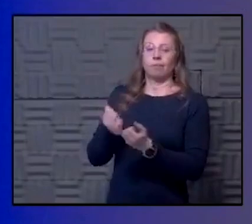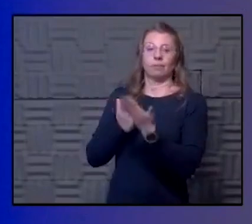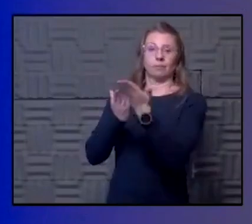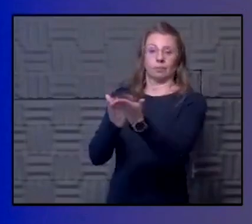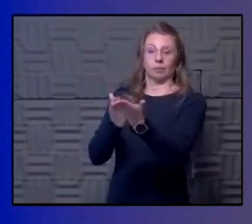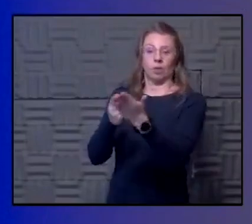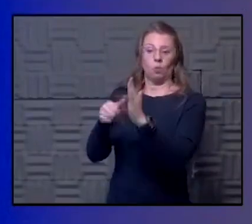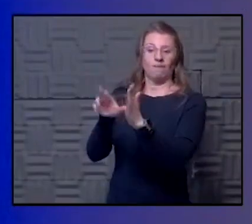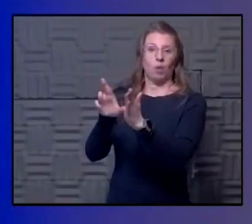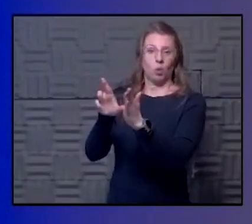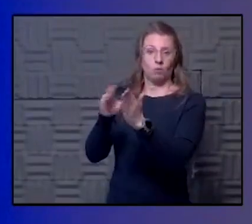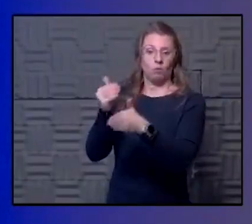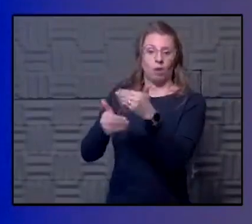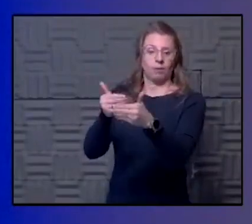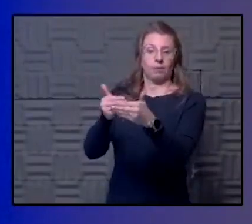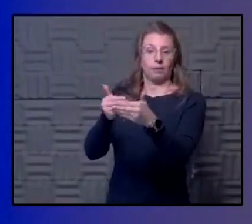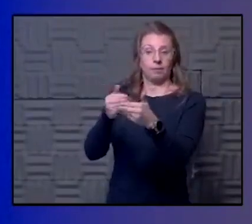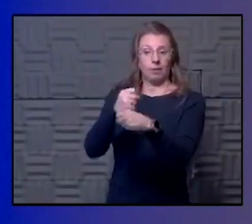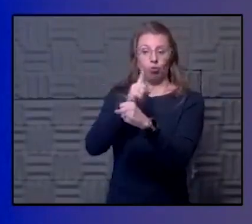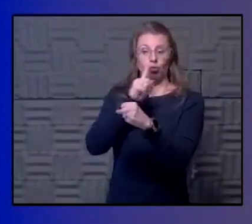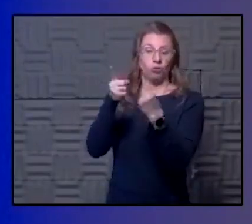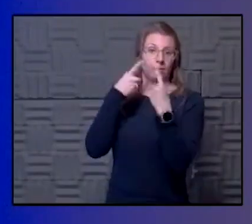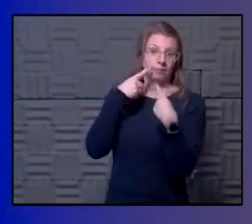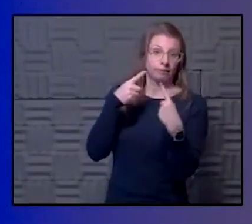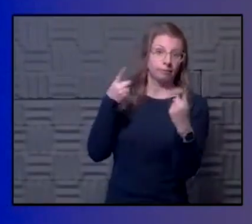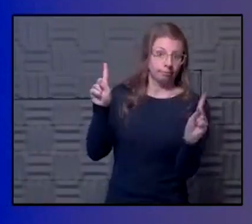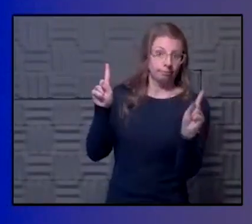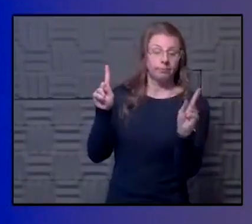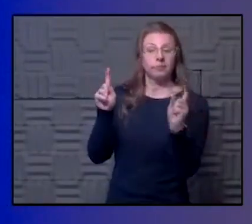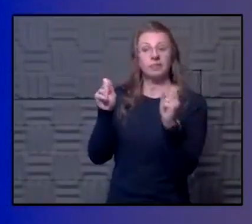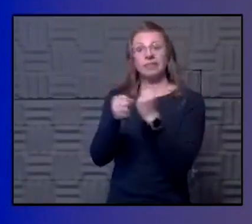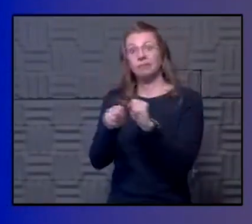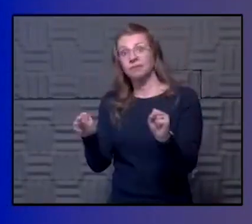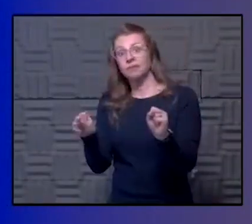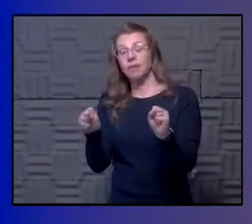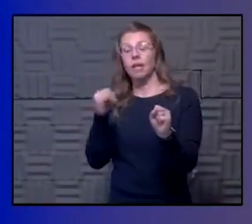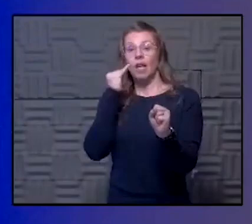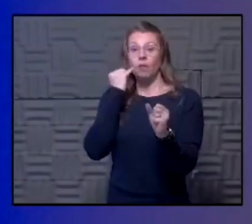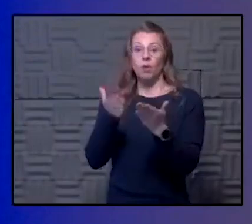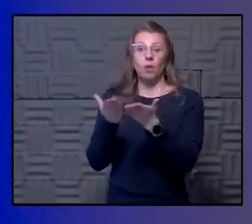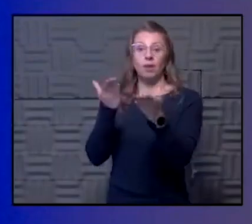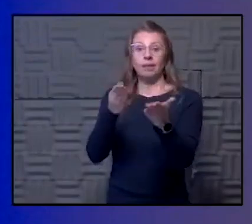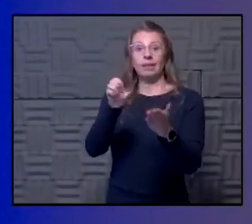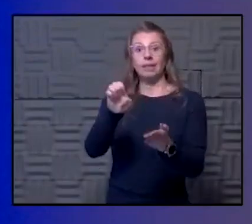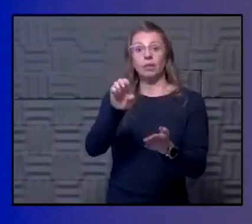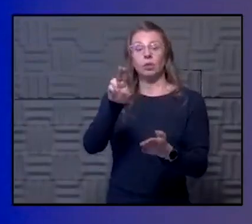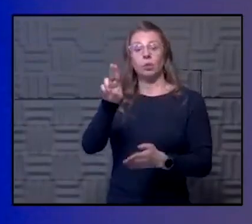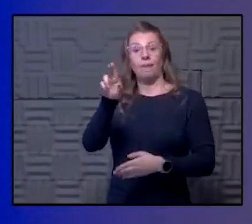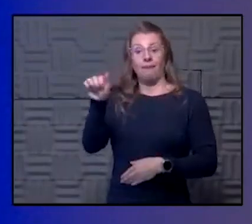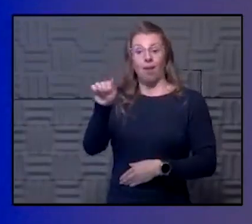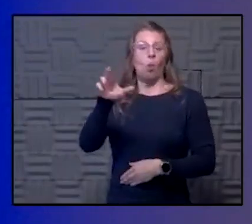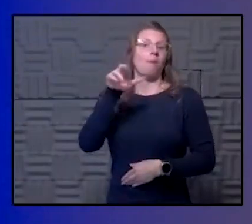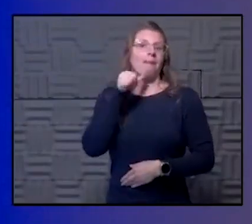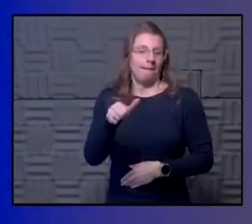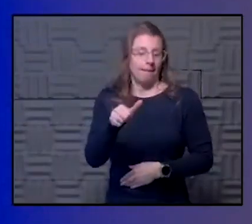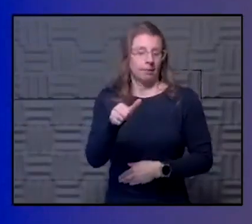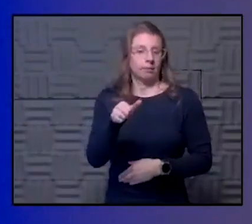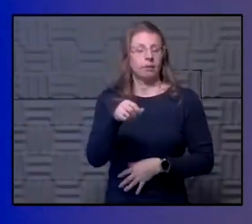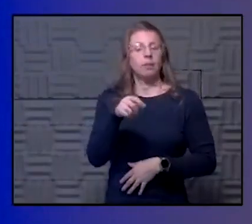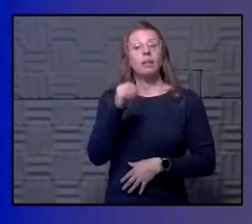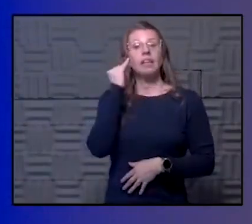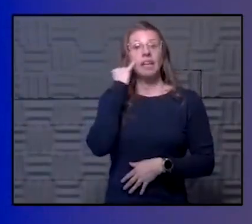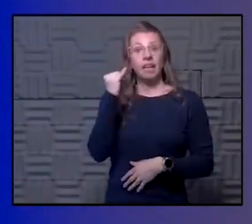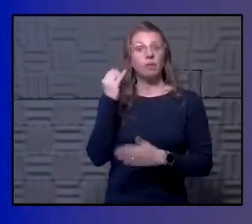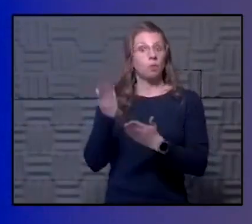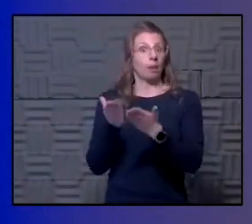make sure that it is safe and efficacious. And if there's a recommendation to give an EUA or to not, if it